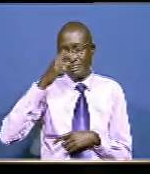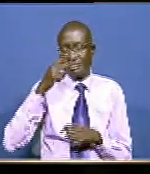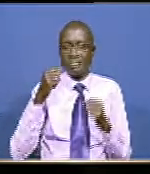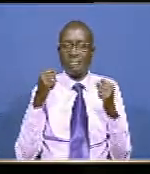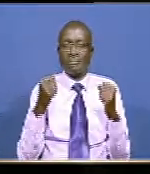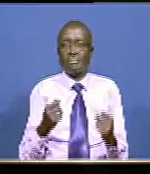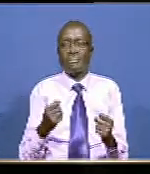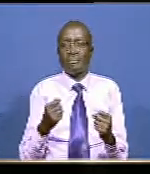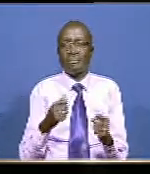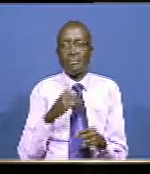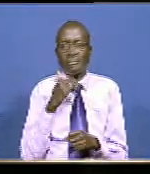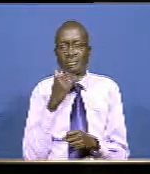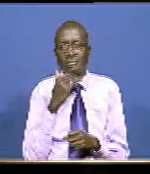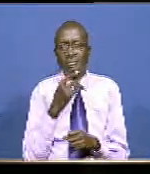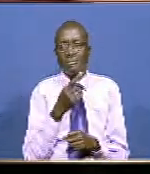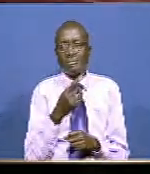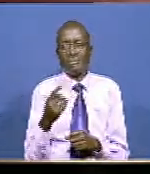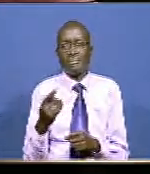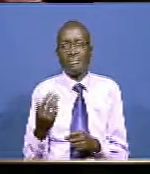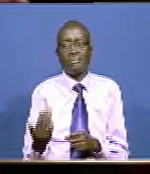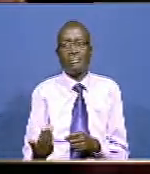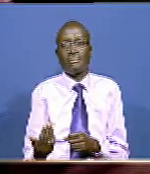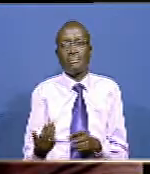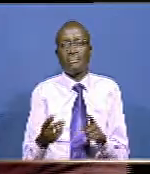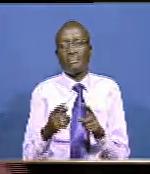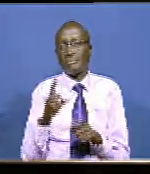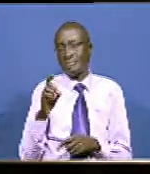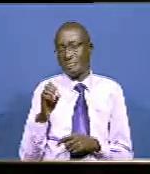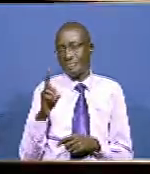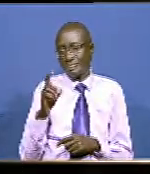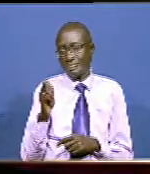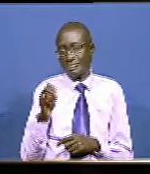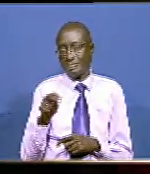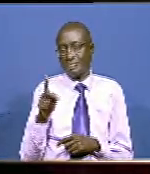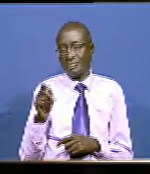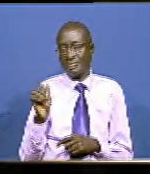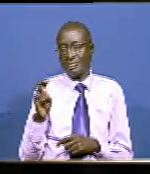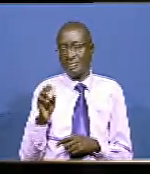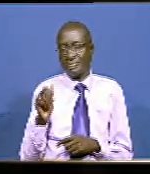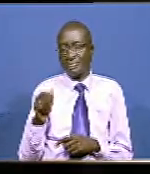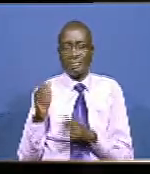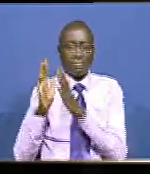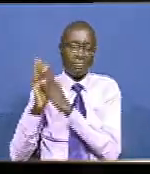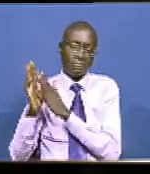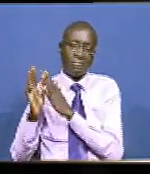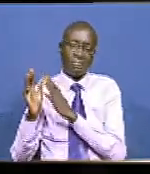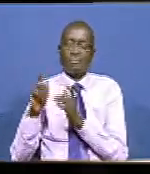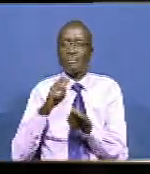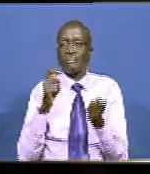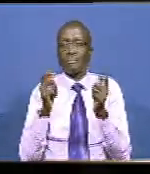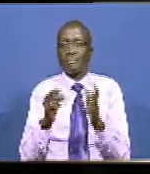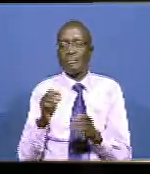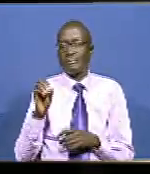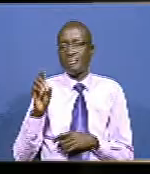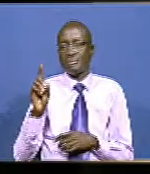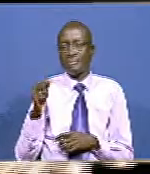die to the people who are young. See the people like Dedan Kimathi. The people like the Mau Mau revolters. See people like Oginga Odinga.